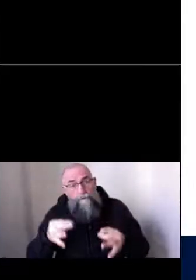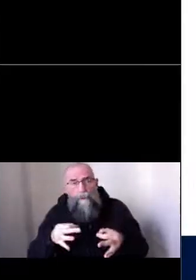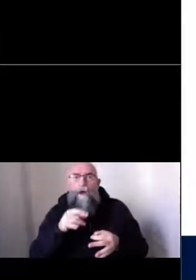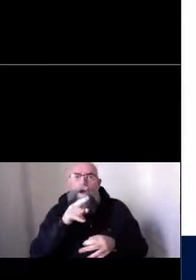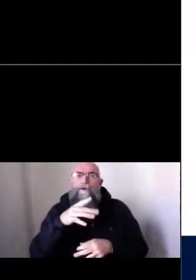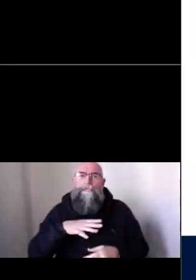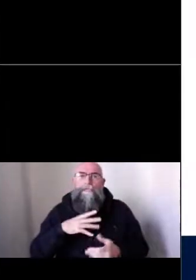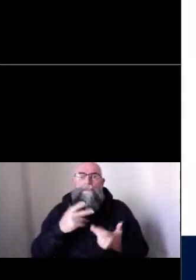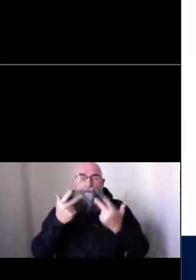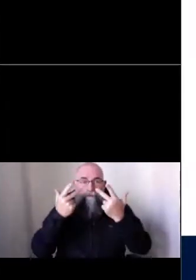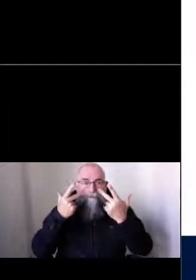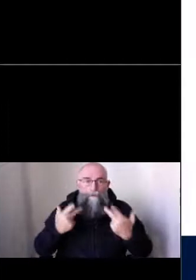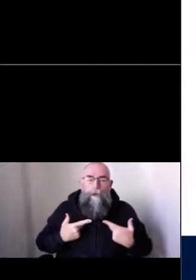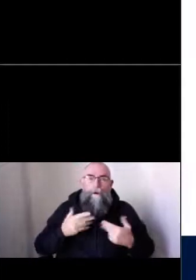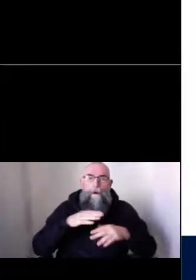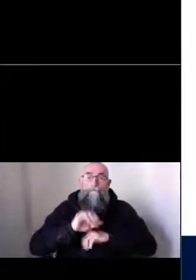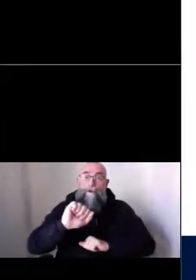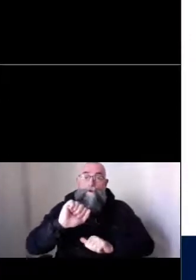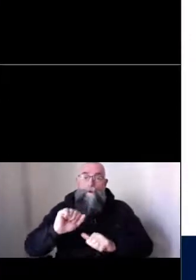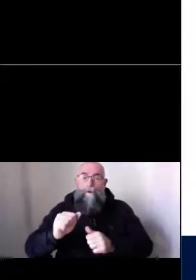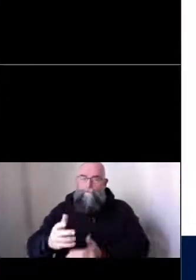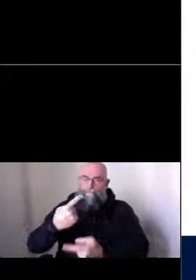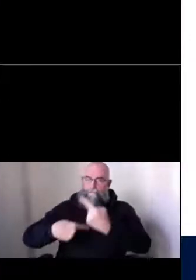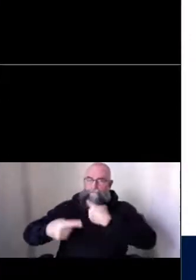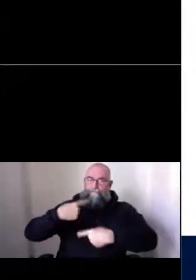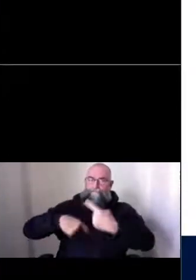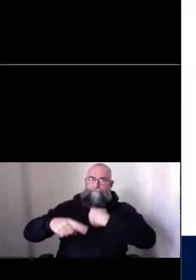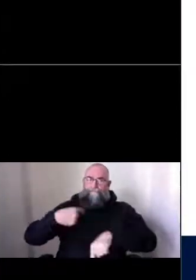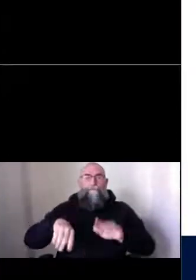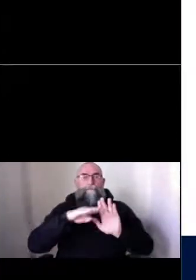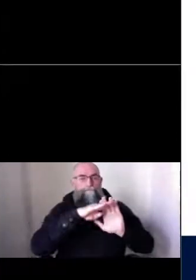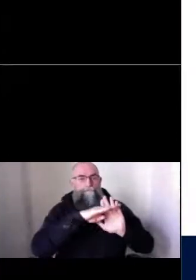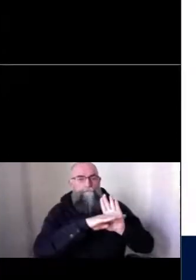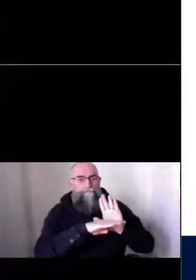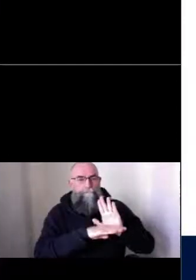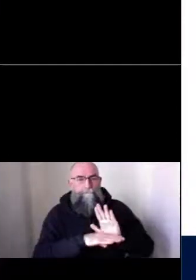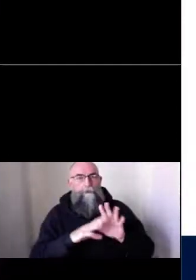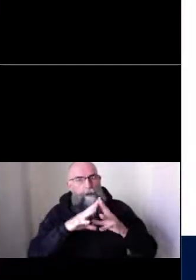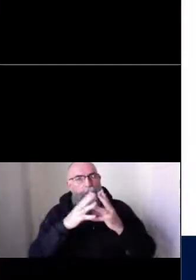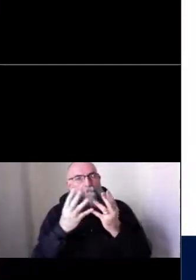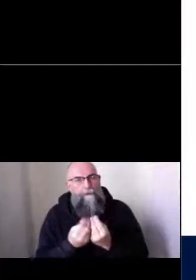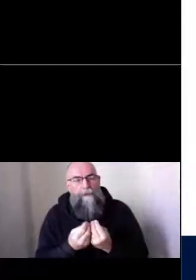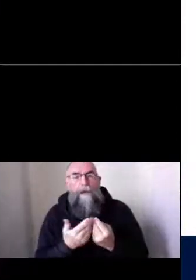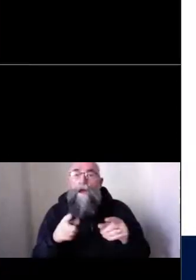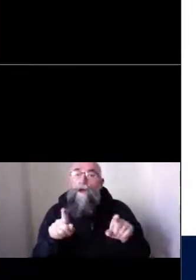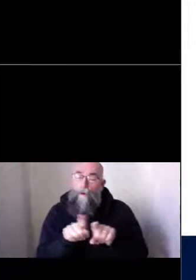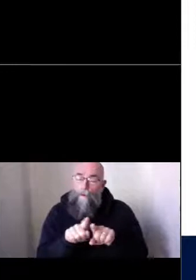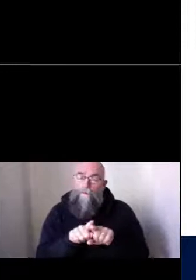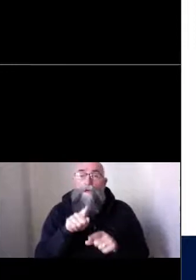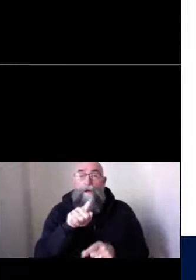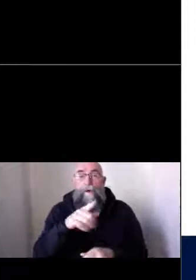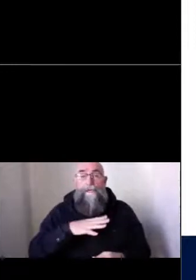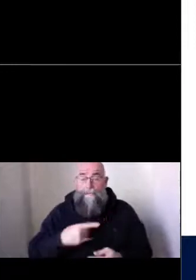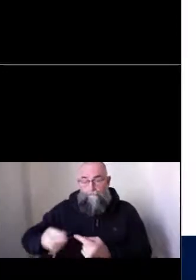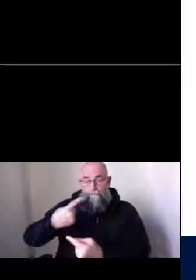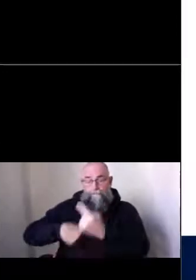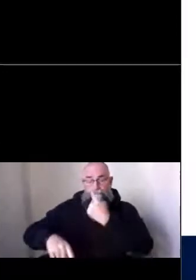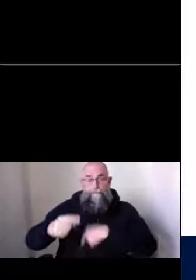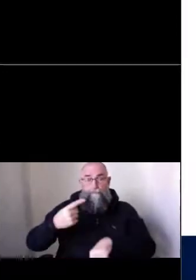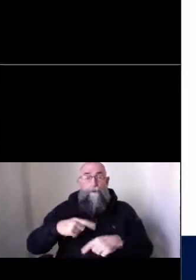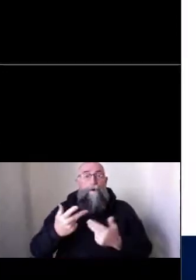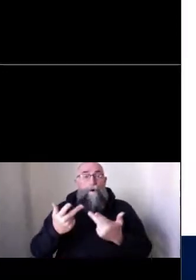your criteria responses, and also needs to demonstrate support from the community